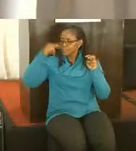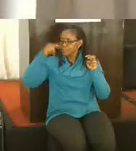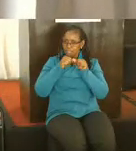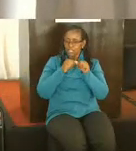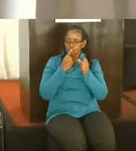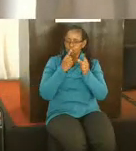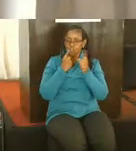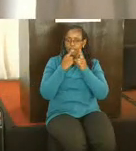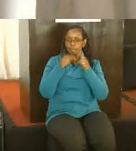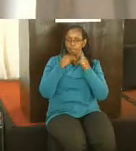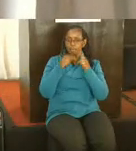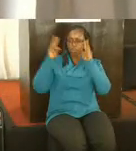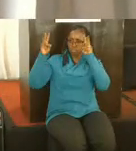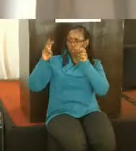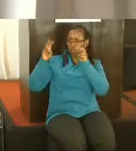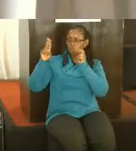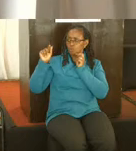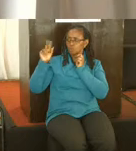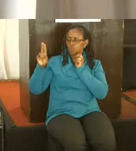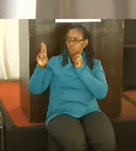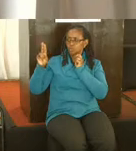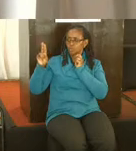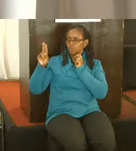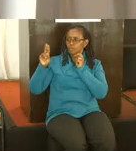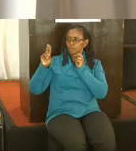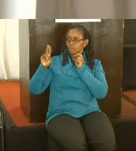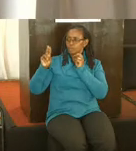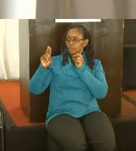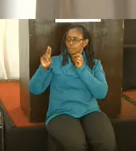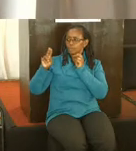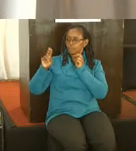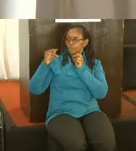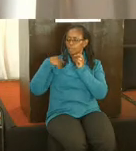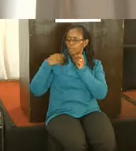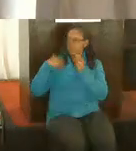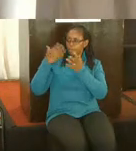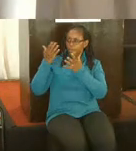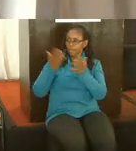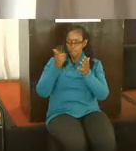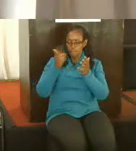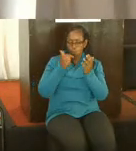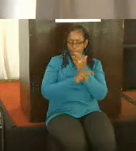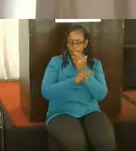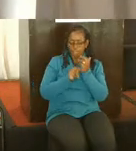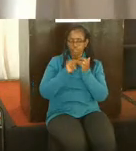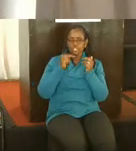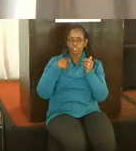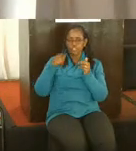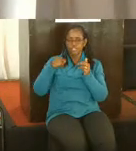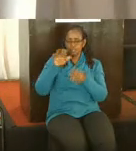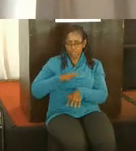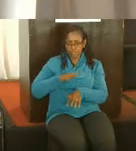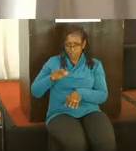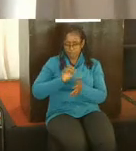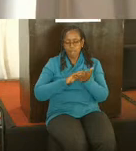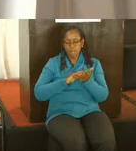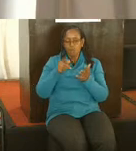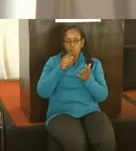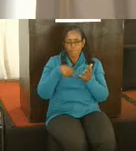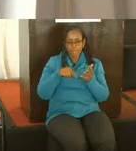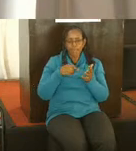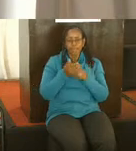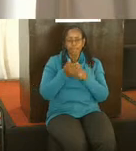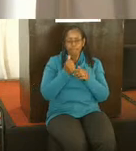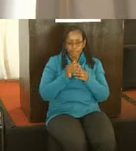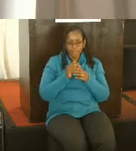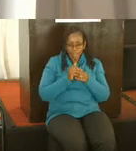speaking about utu value leadership and just bringing our nation into this space so that then we are Guided by the